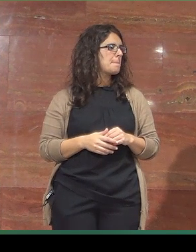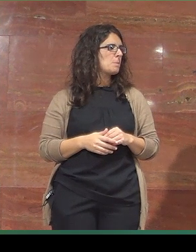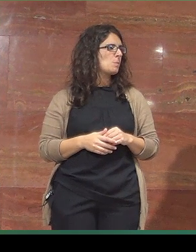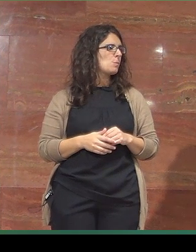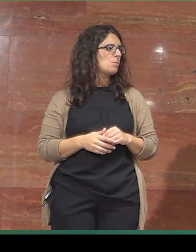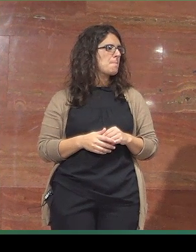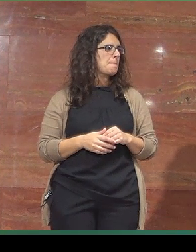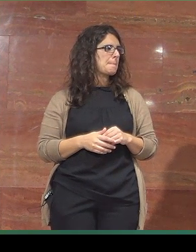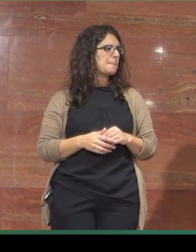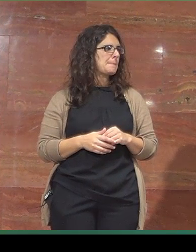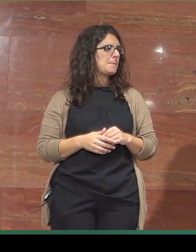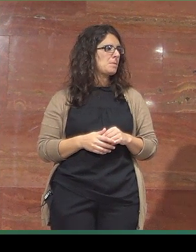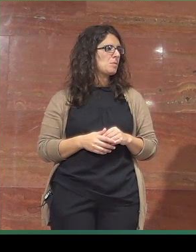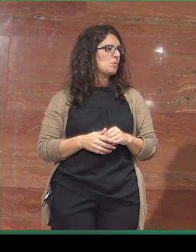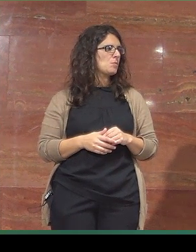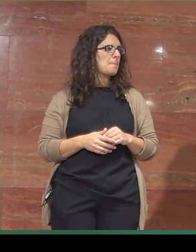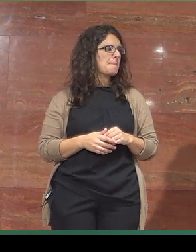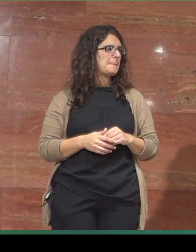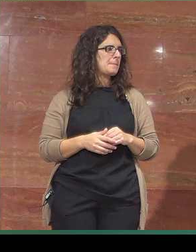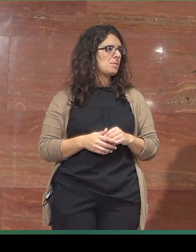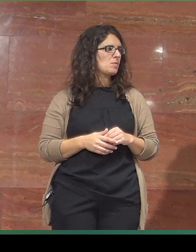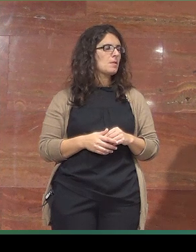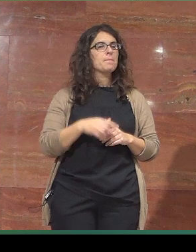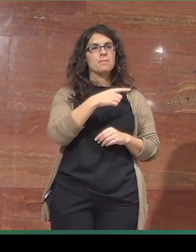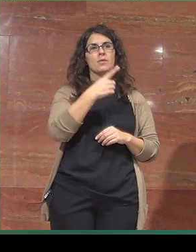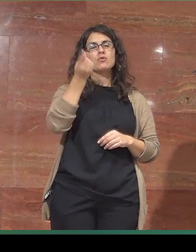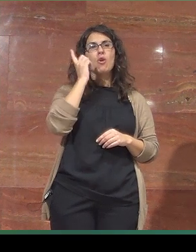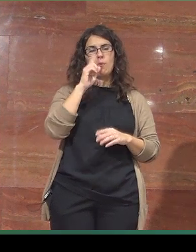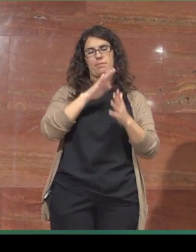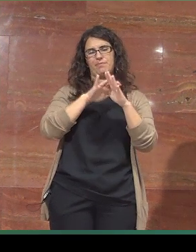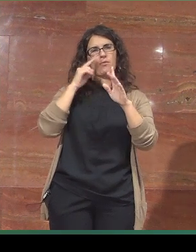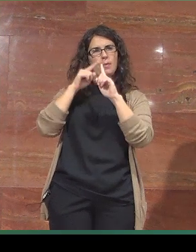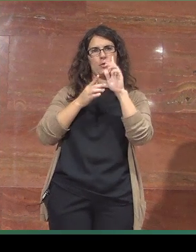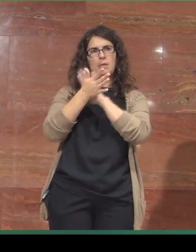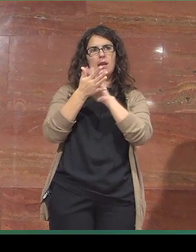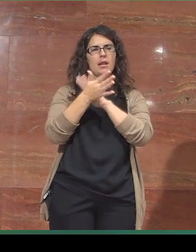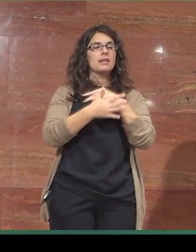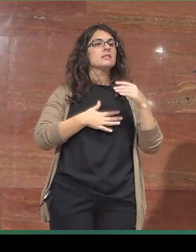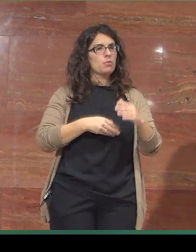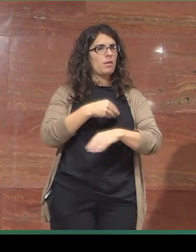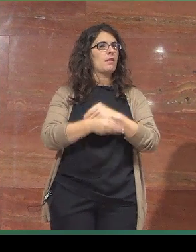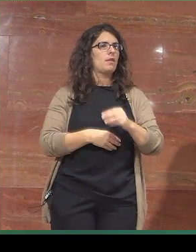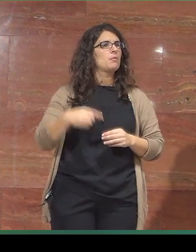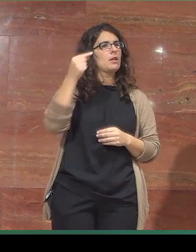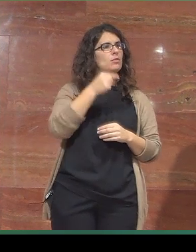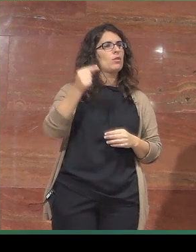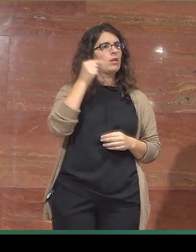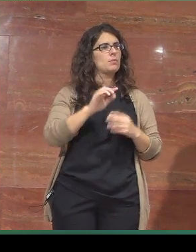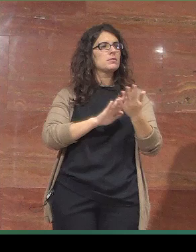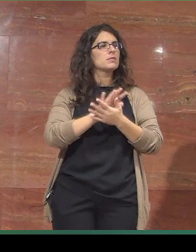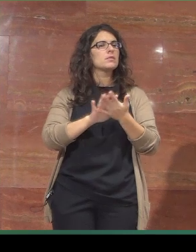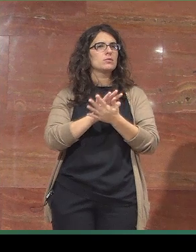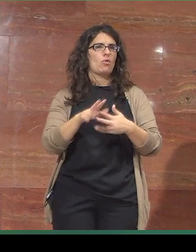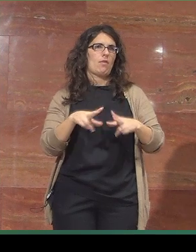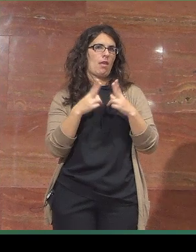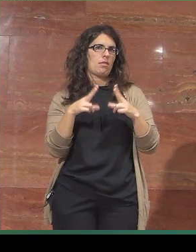say, you can also make pictograms who speak about a society, who are the